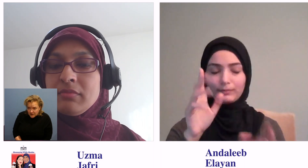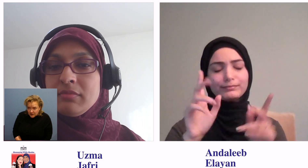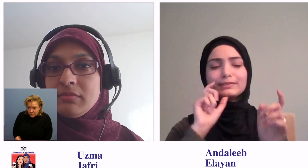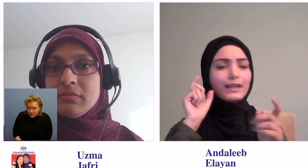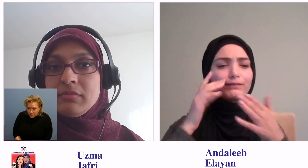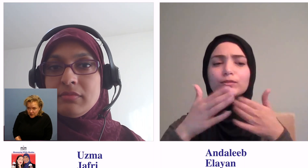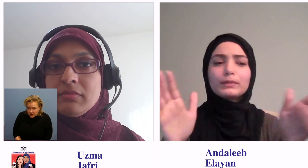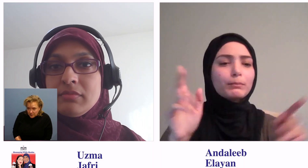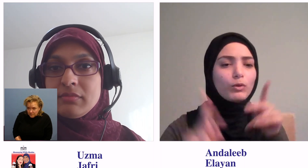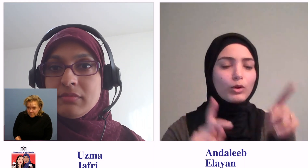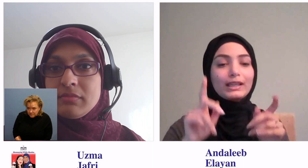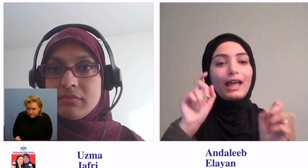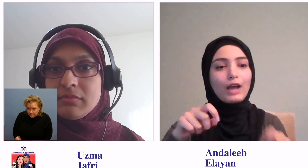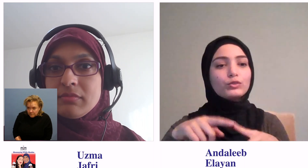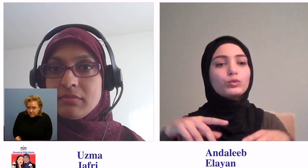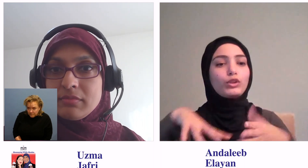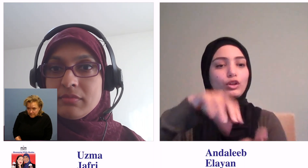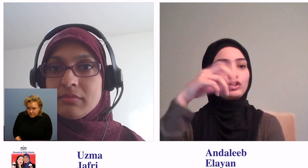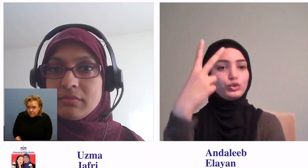And one second for the interpreter to catch up.